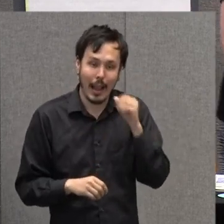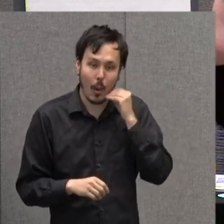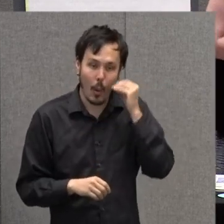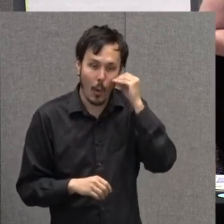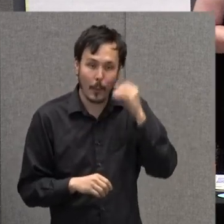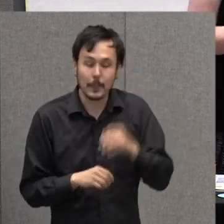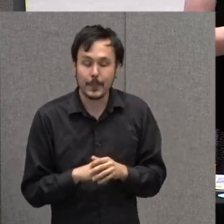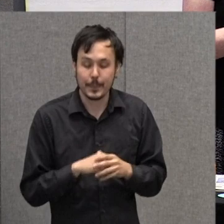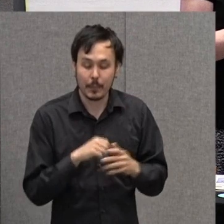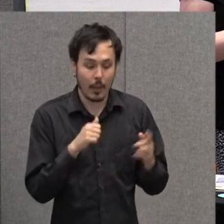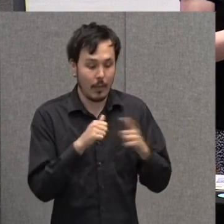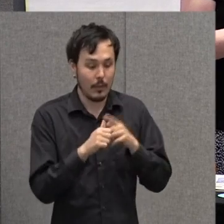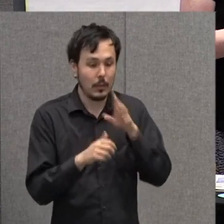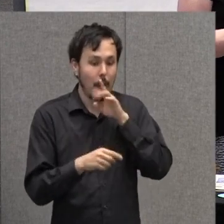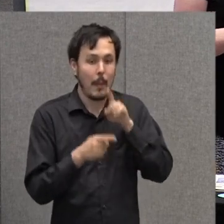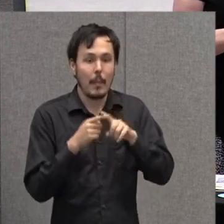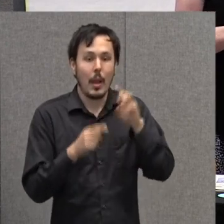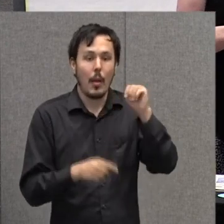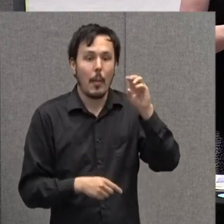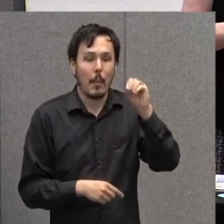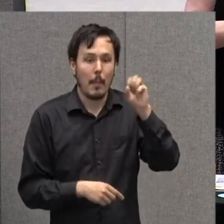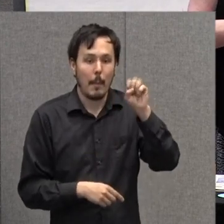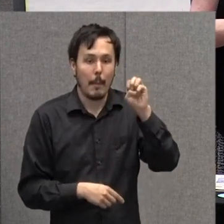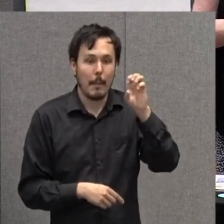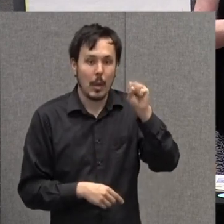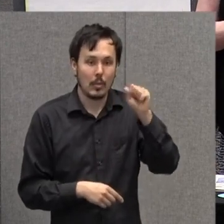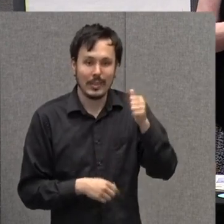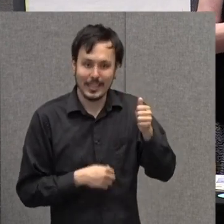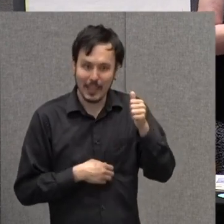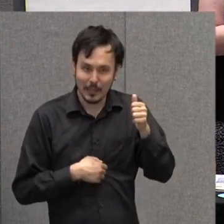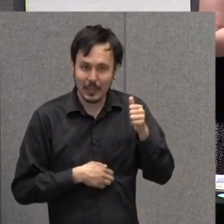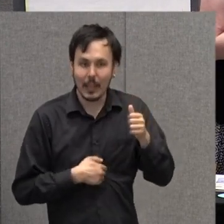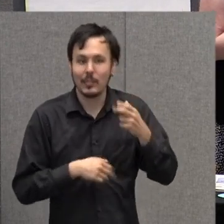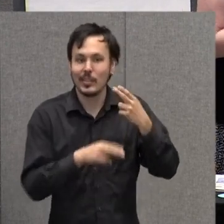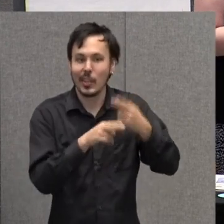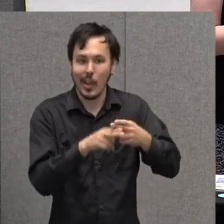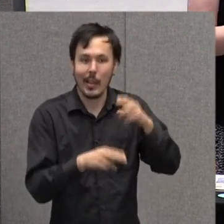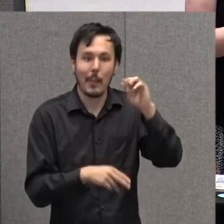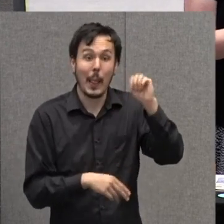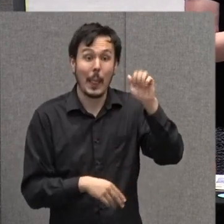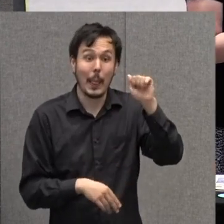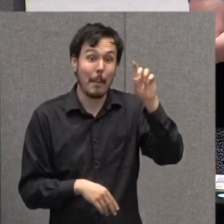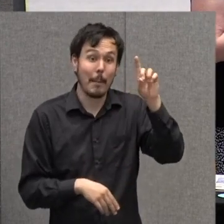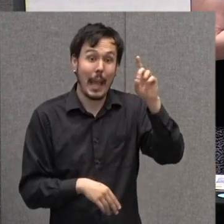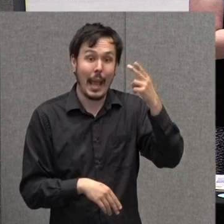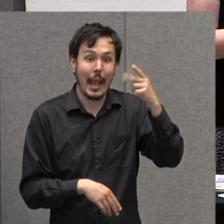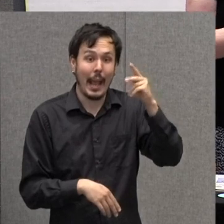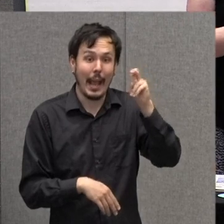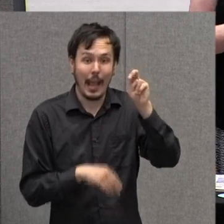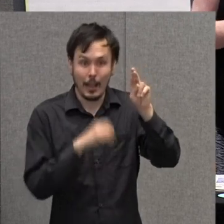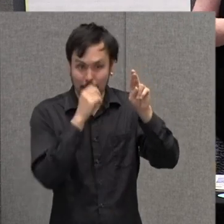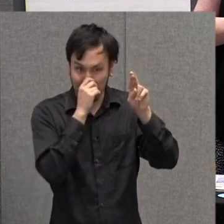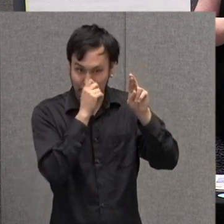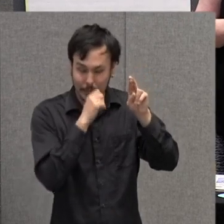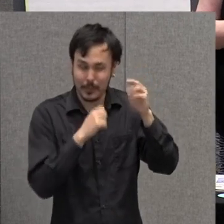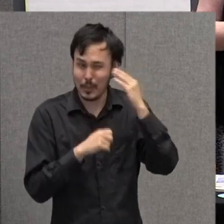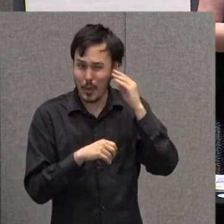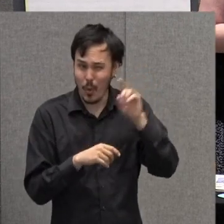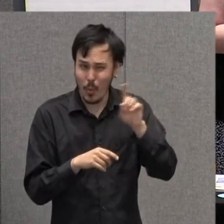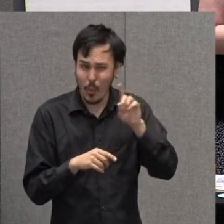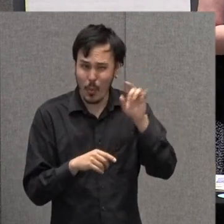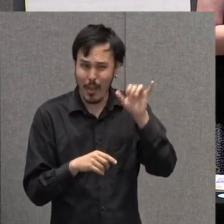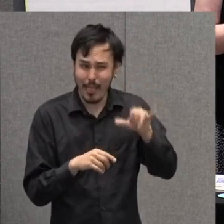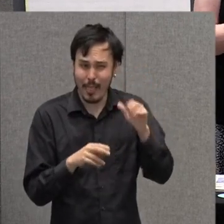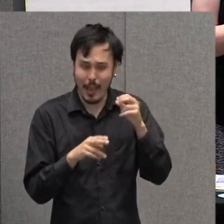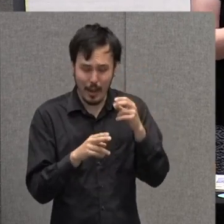bit. Moses was known as the Mad Hatter. Does anybody know what story the Mad Hatter